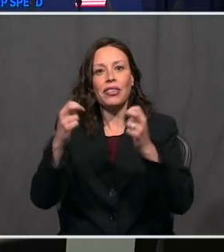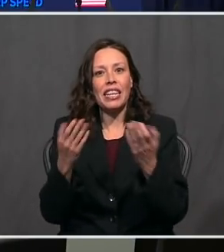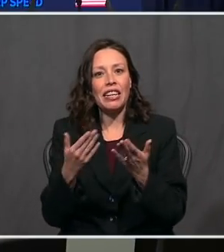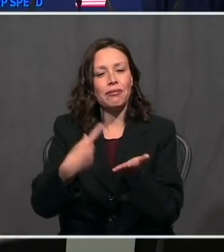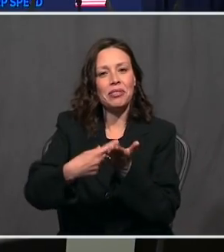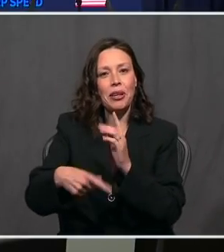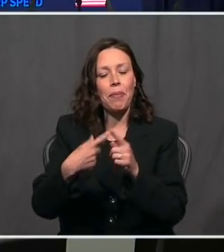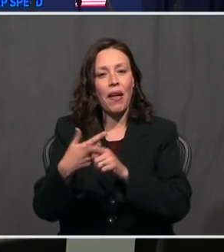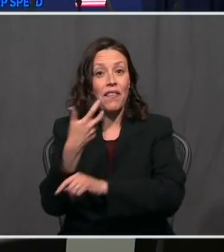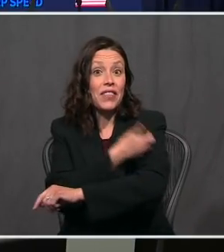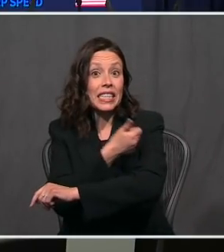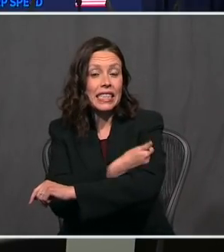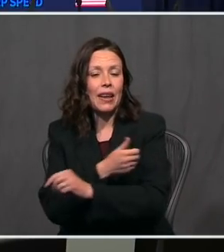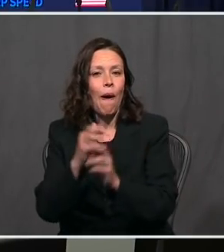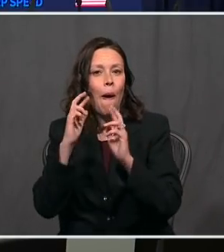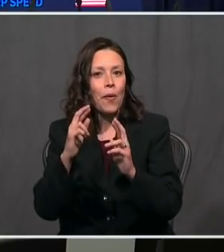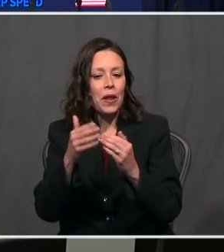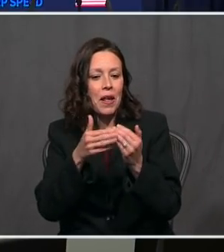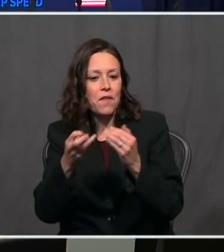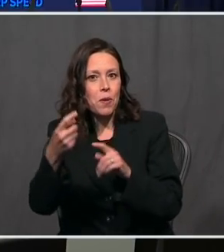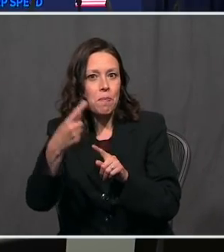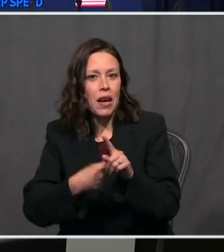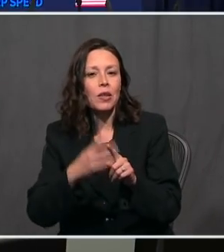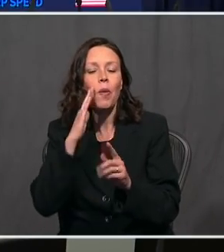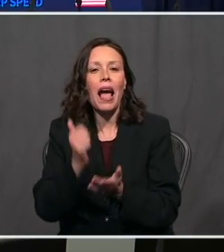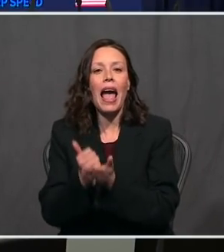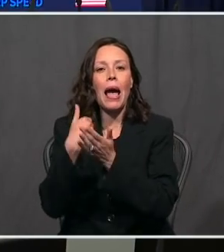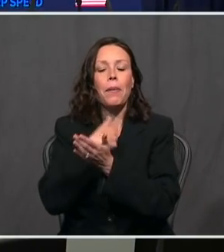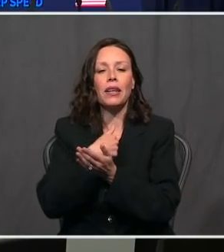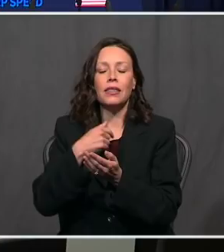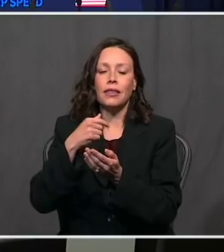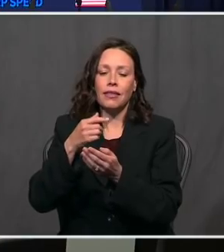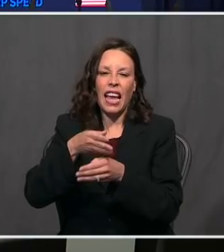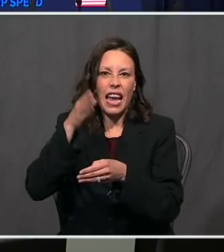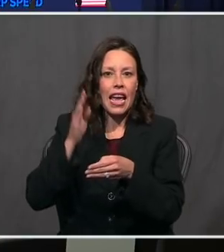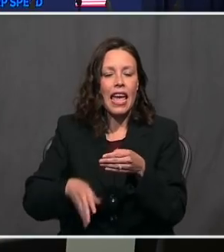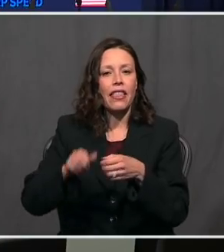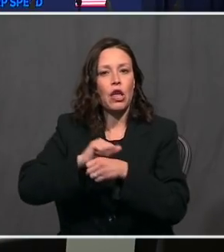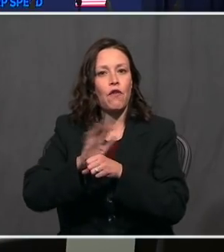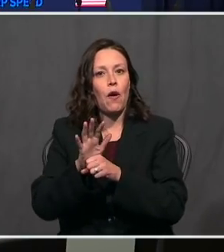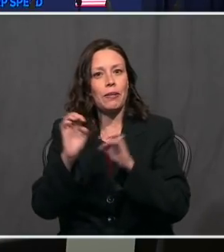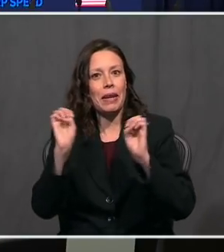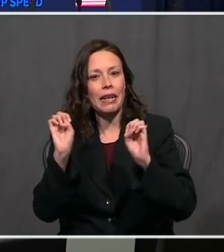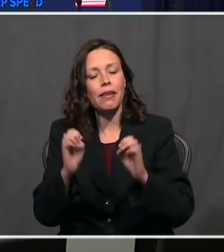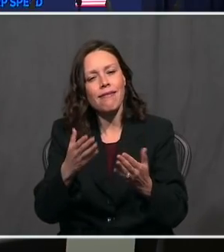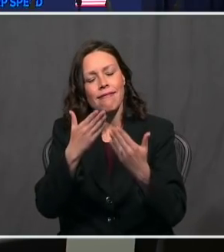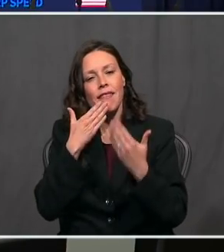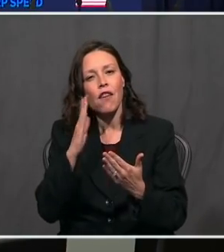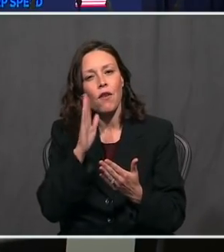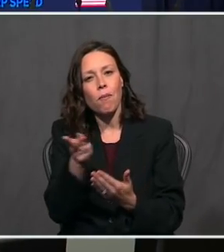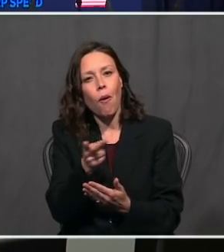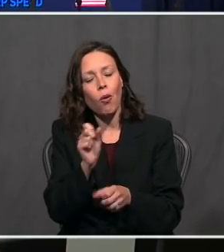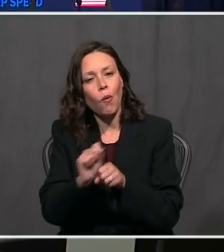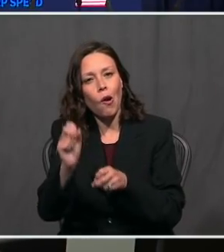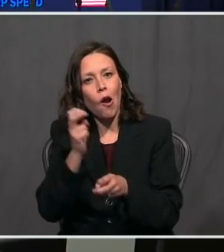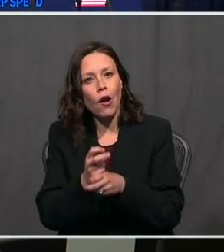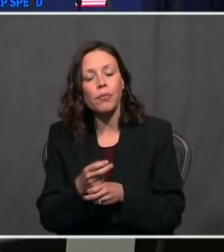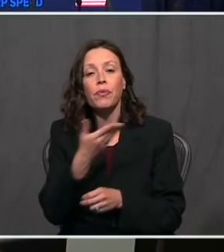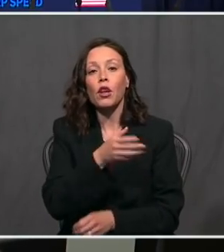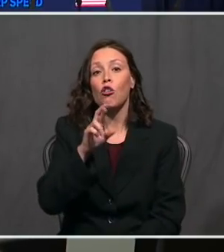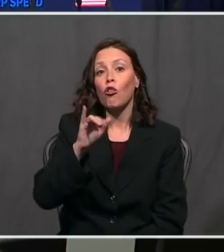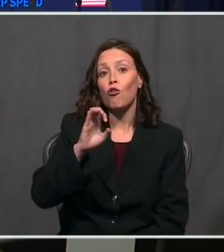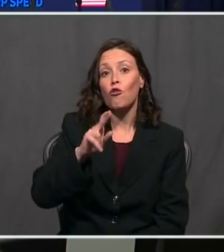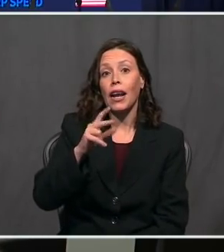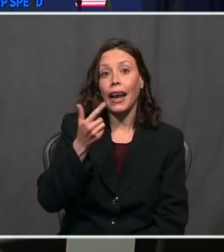hopefully, over the next several months, bring us to an end of the pandemic. So thank you for everything you guys have done. So this is Rick Gates, Senior